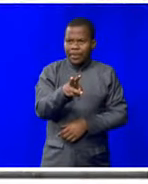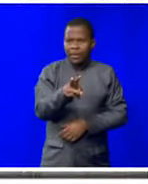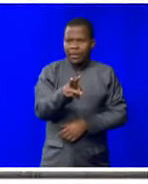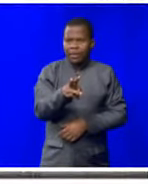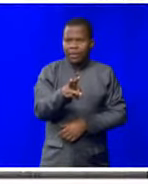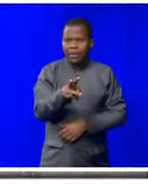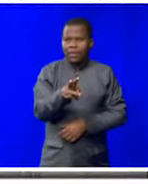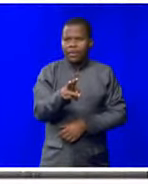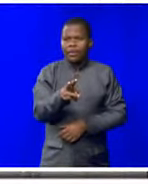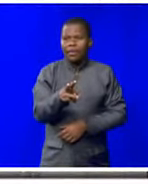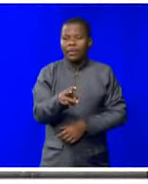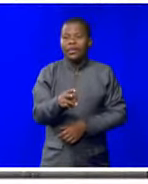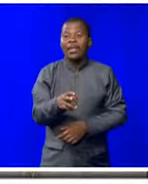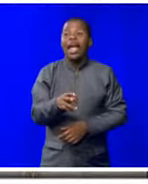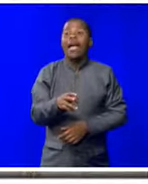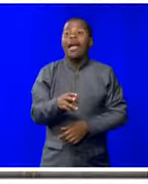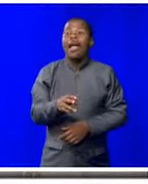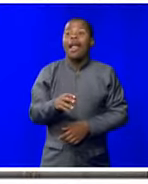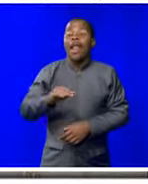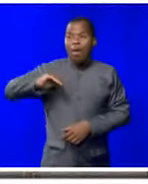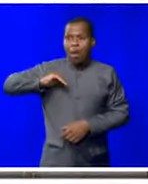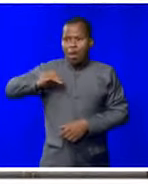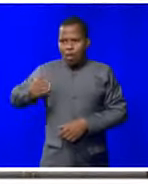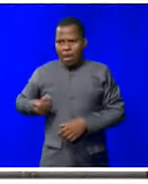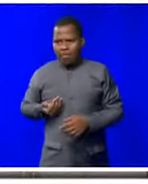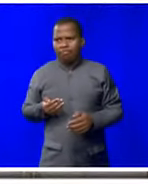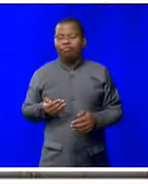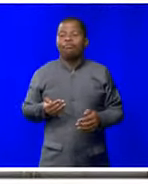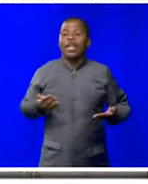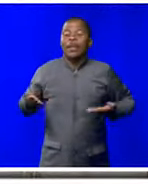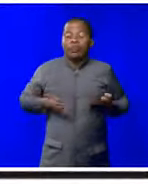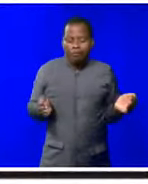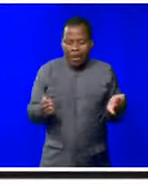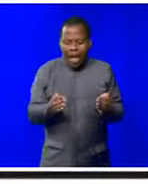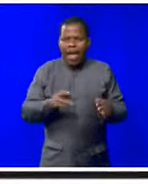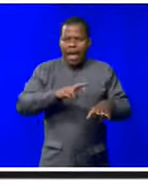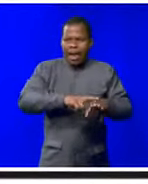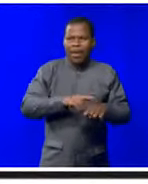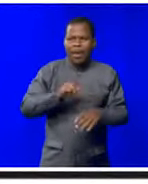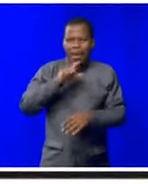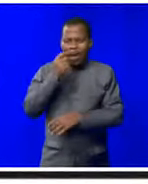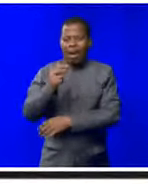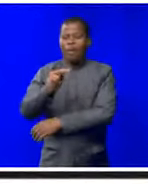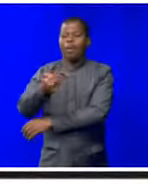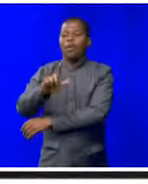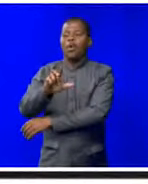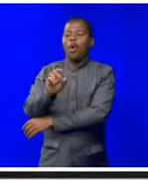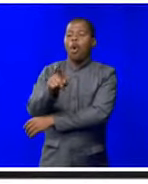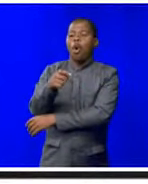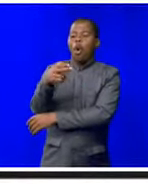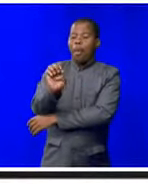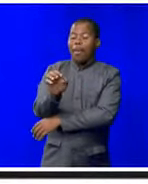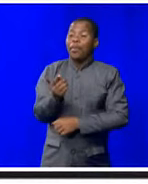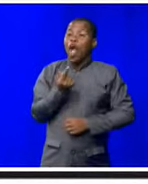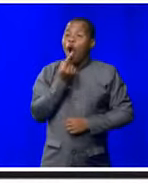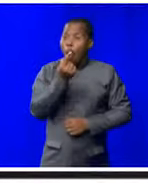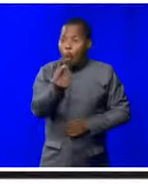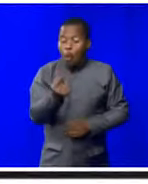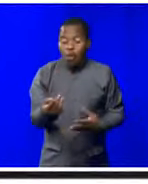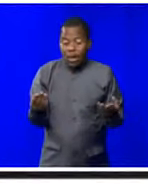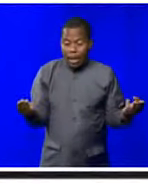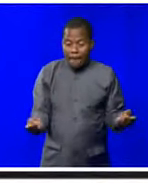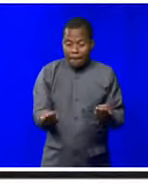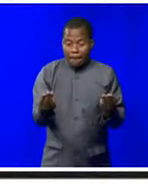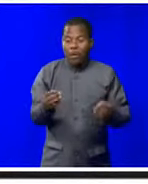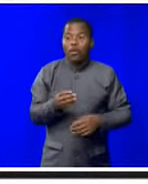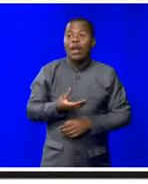ranges. Fezile Hlophe speaks on behalf of business people who attended the workshop. She calls upon elderly people to allocate land to the youth